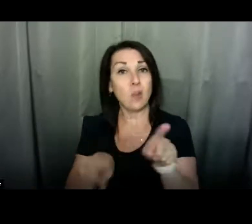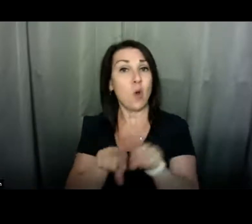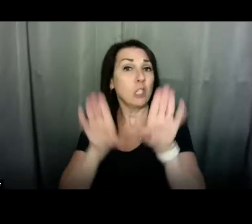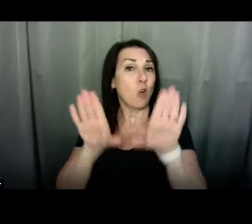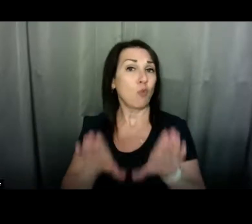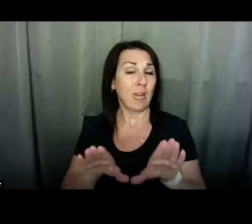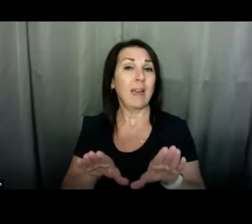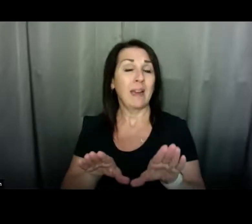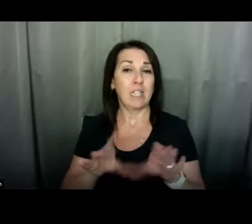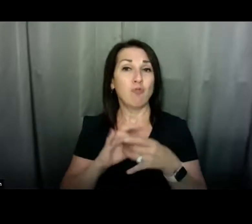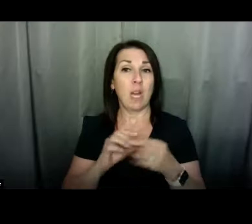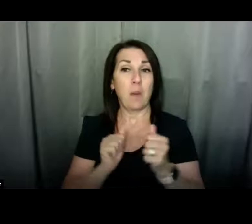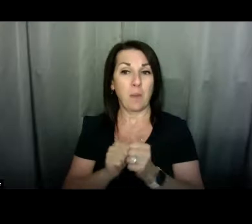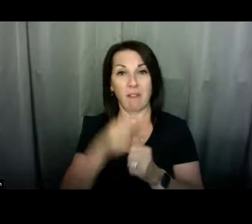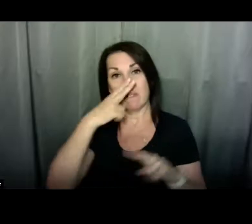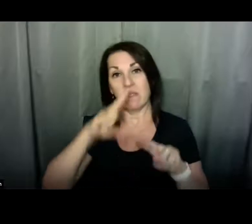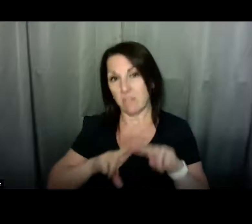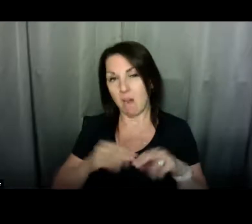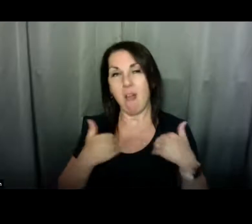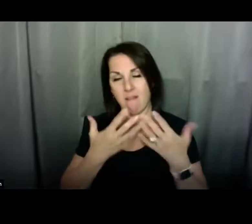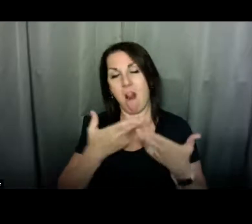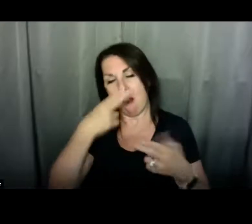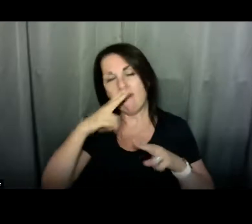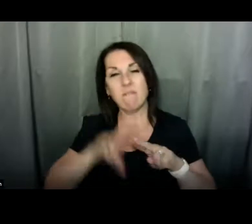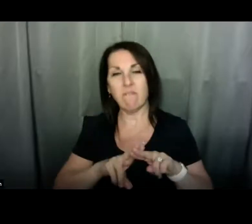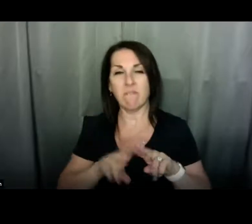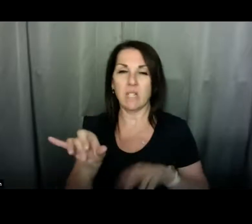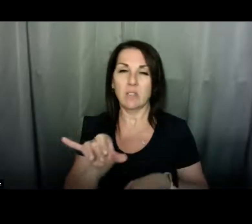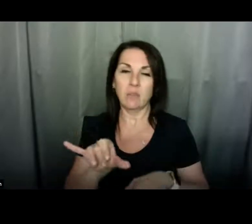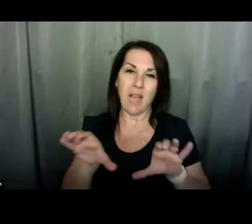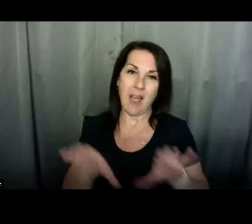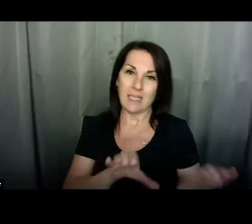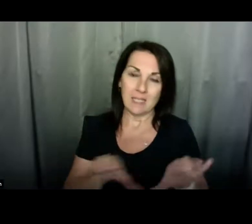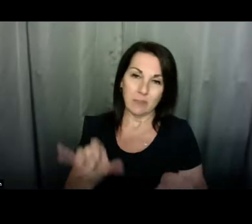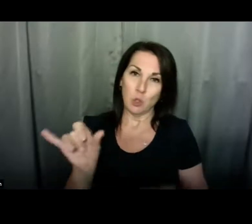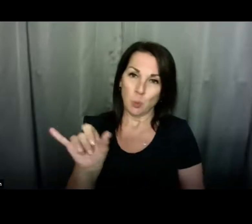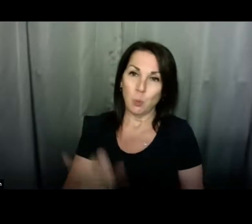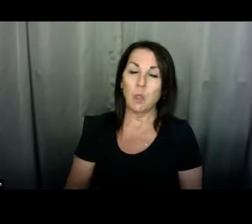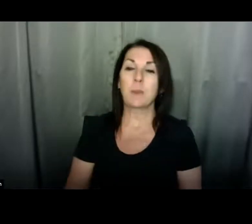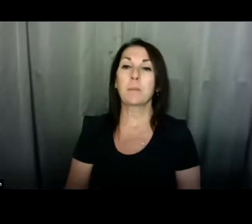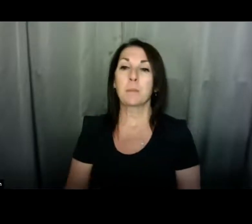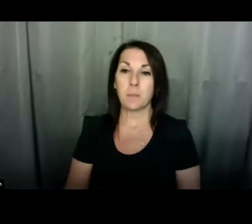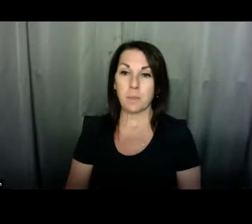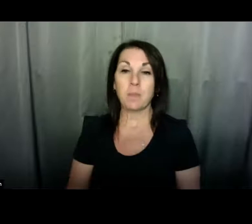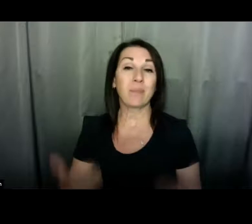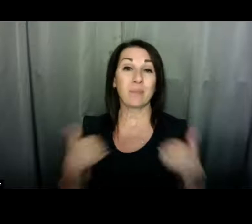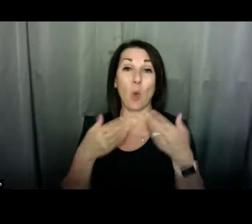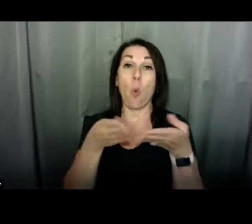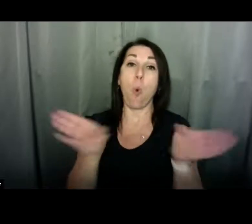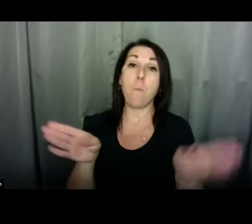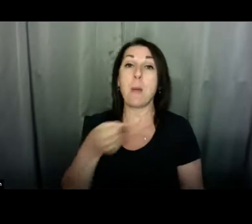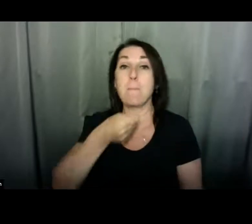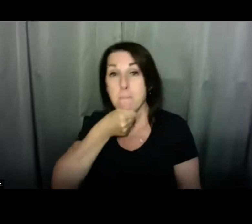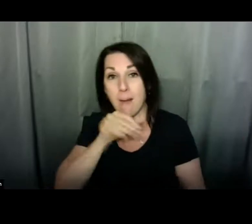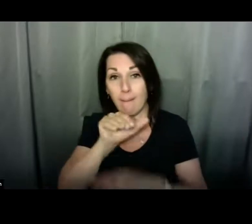like, in terms of just fun. They have some really fun stuff that goes on, like quizzes. They have open mic nights. They